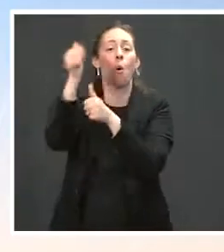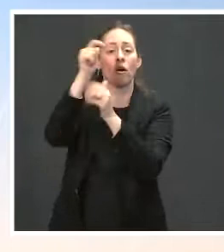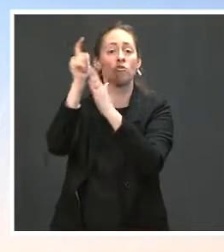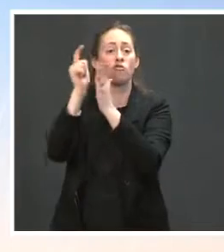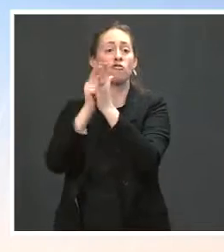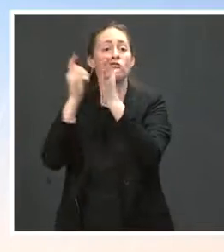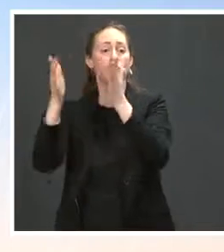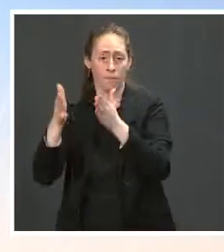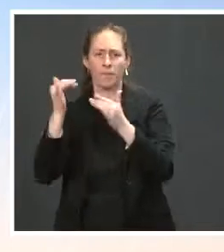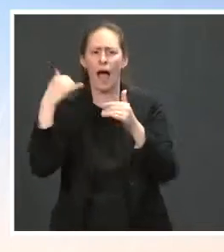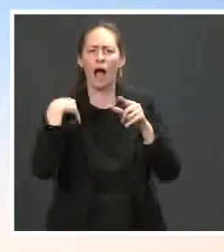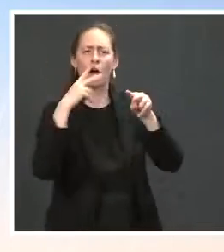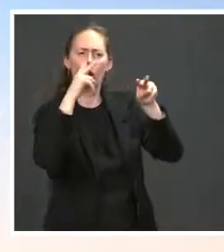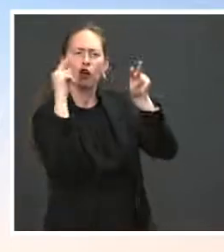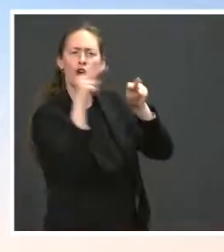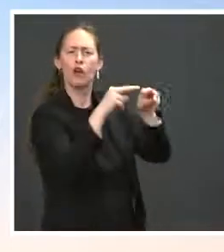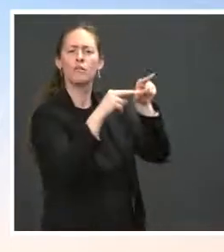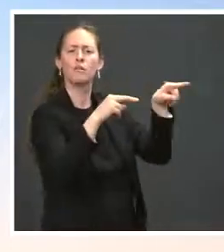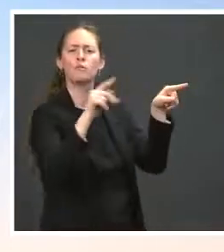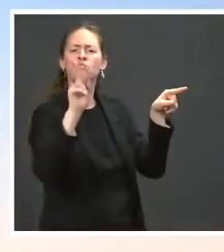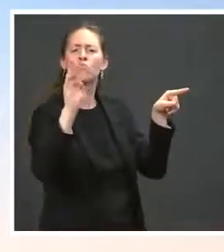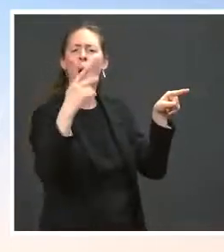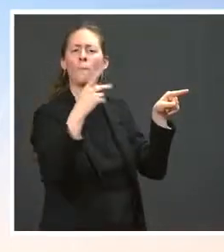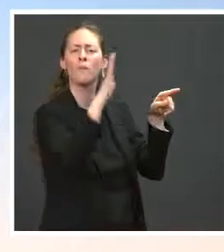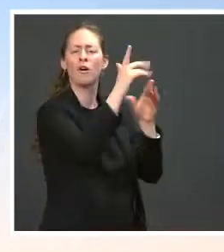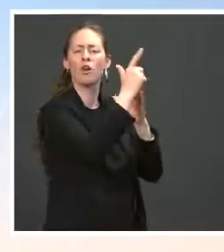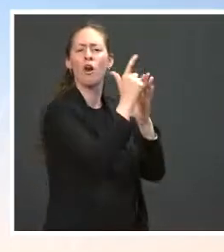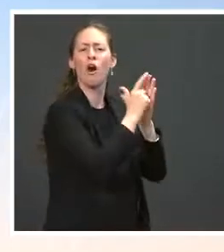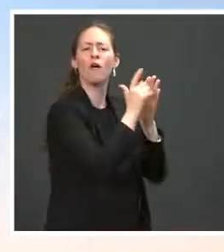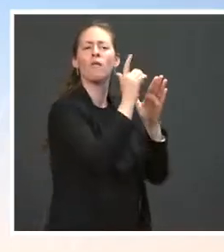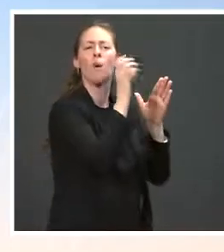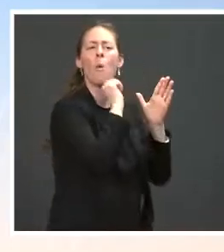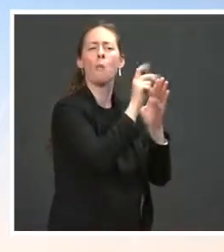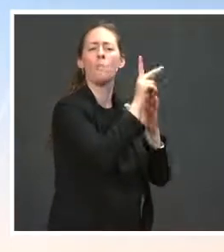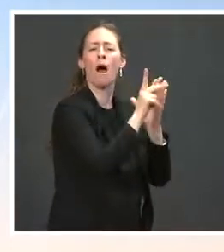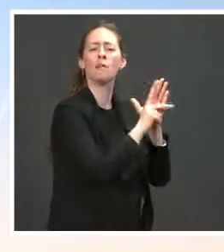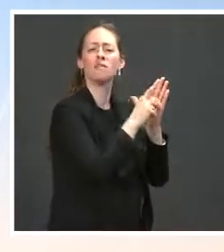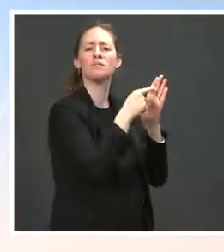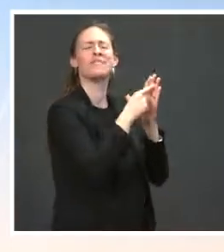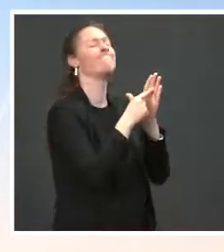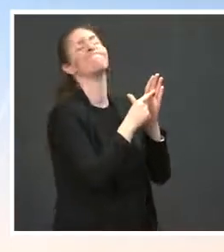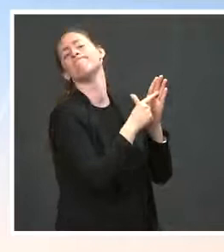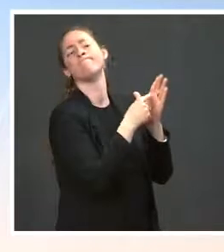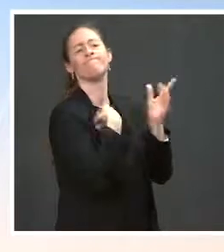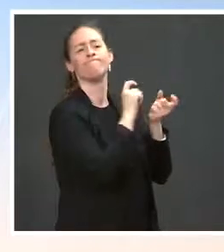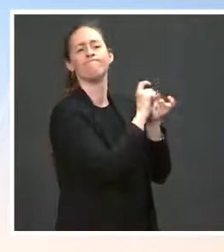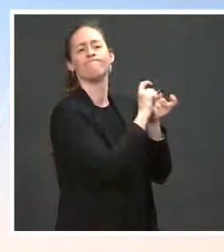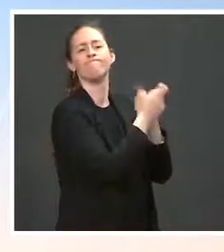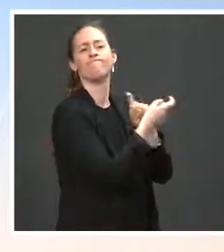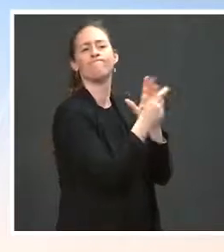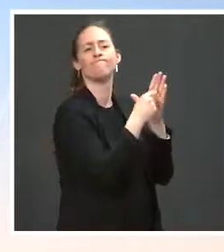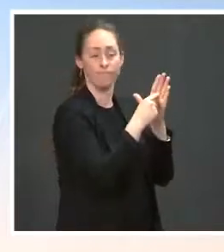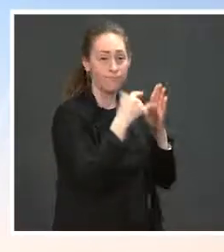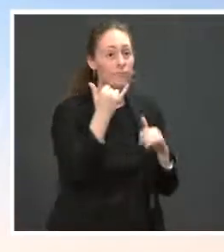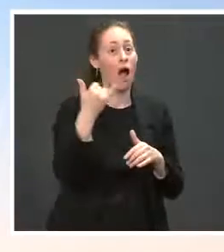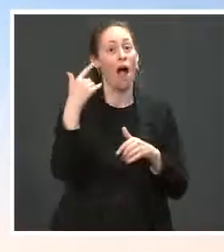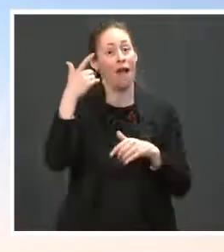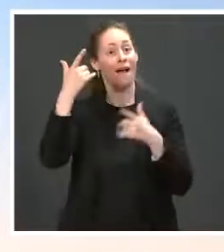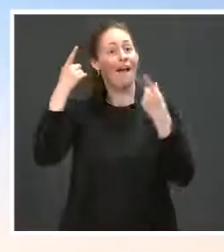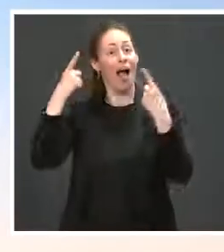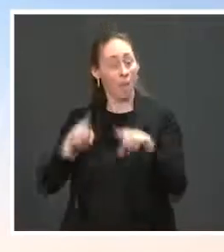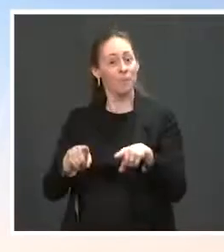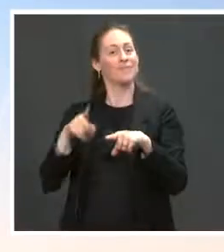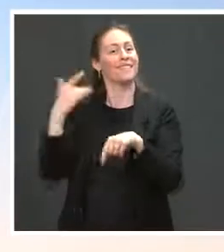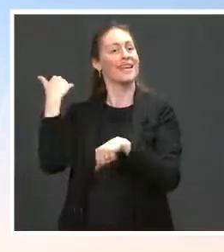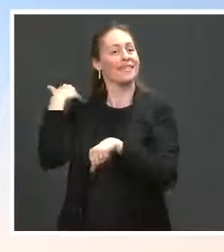to investigation of police departments. And obviously, while we didn't know what the announcement would be today, the announcement today of